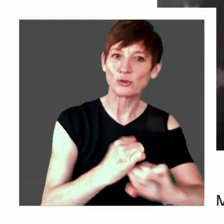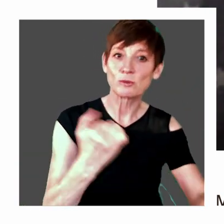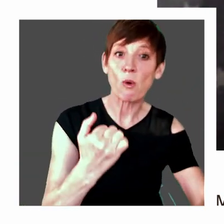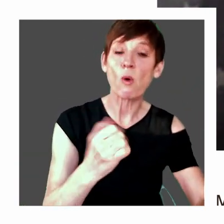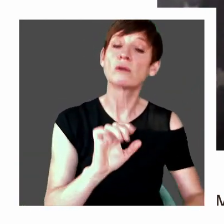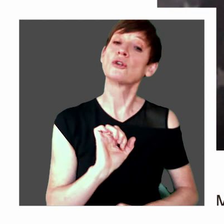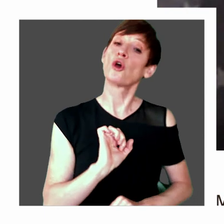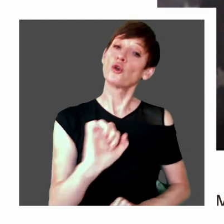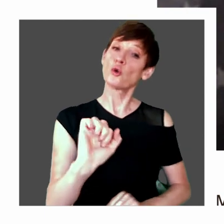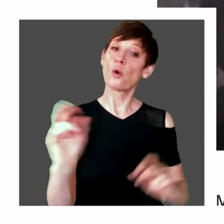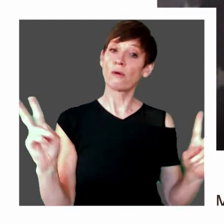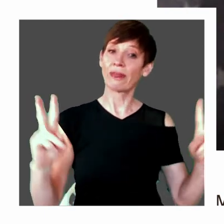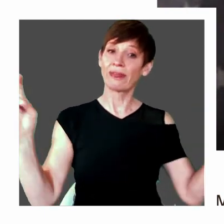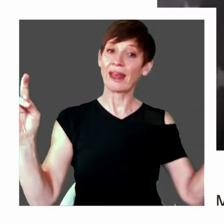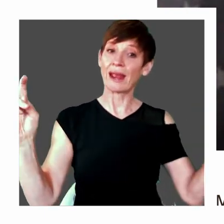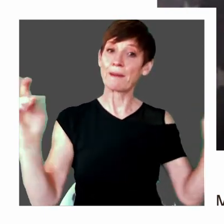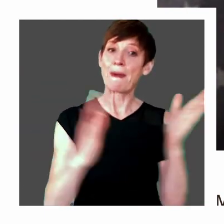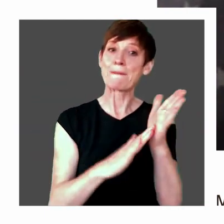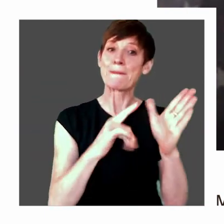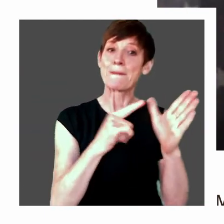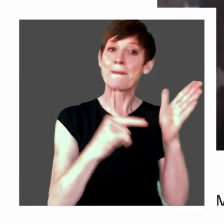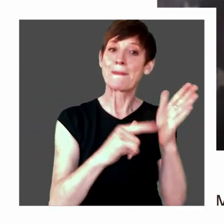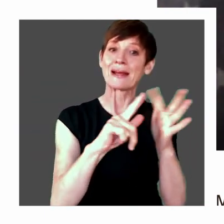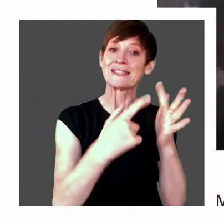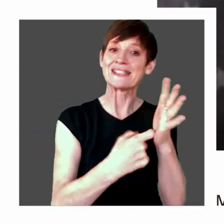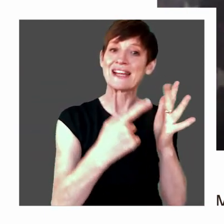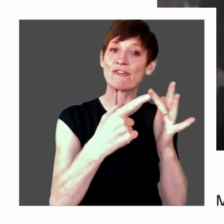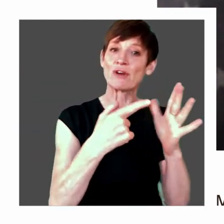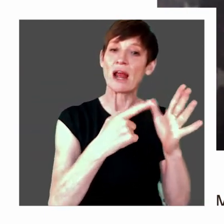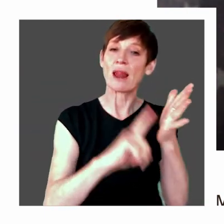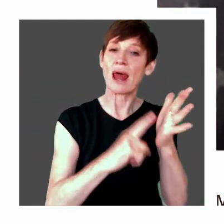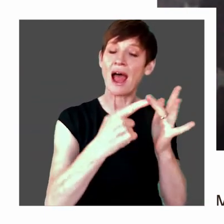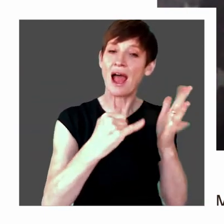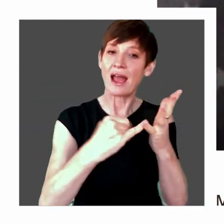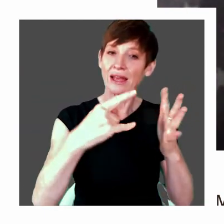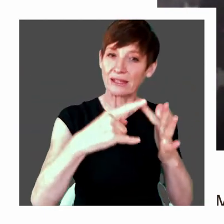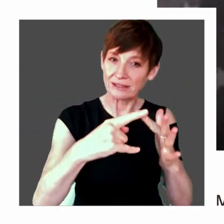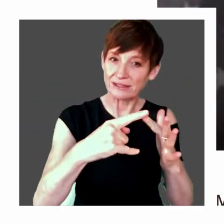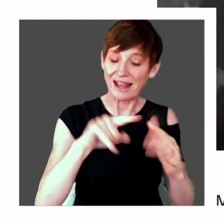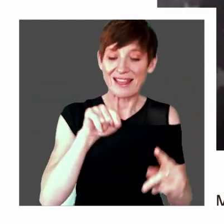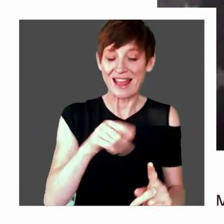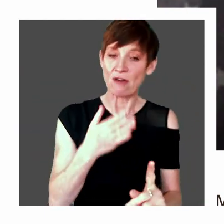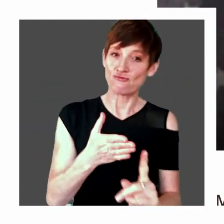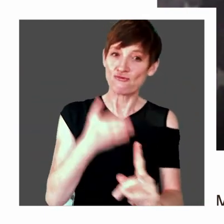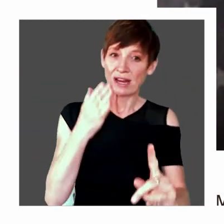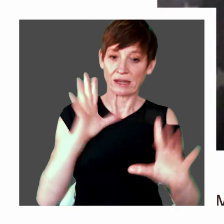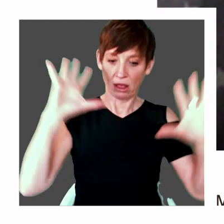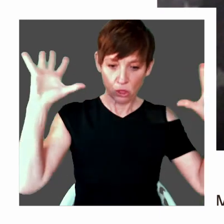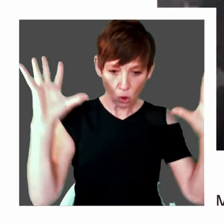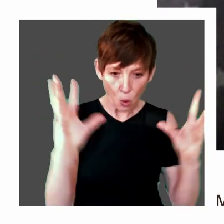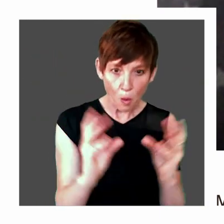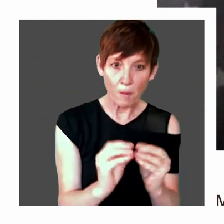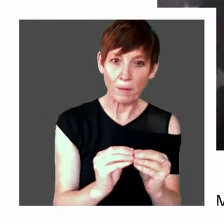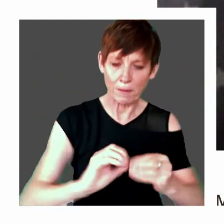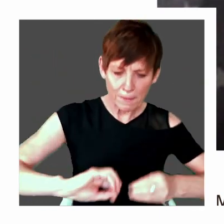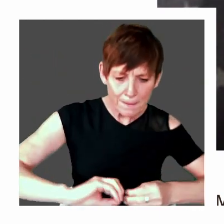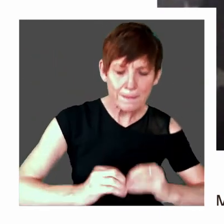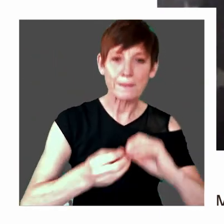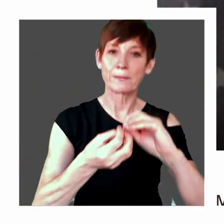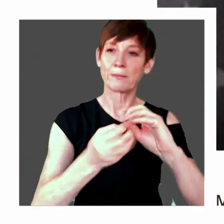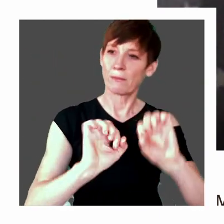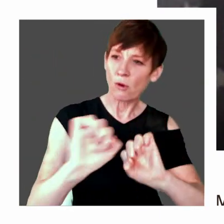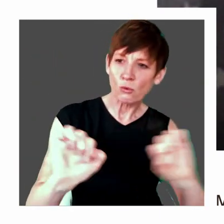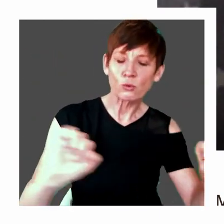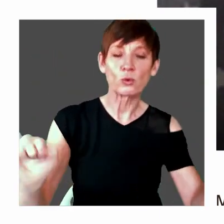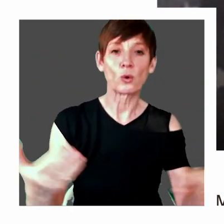show, Materialise, recognises the culmination and manifestation of all of the efforts and